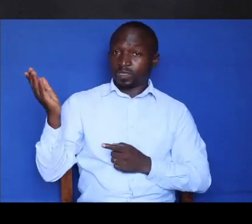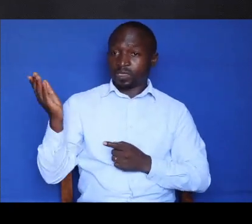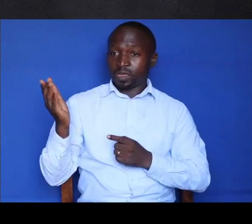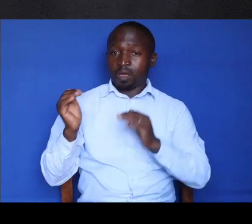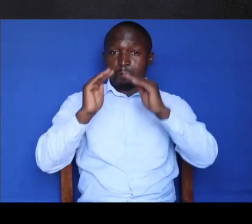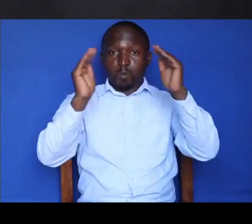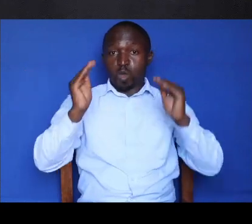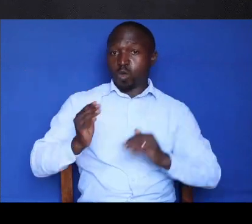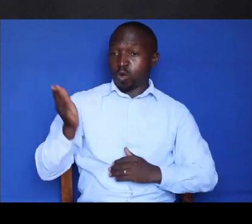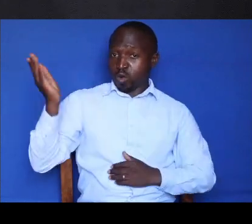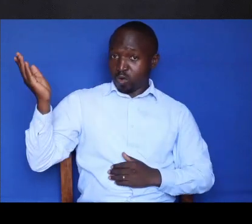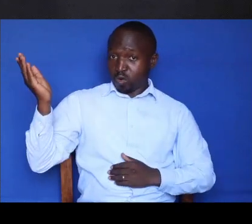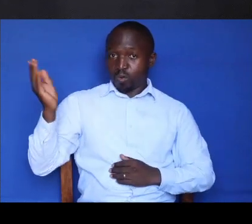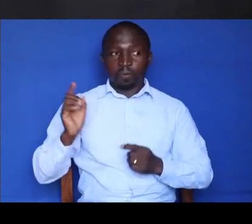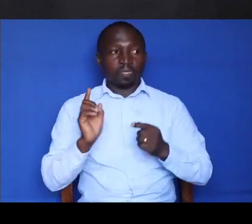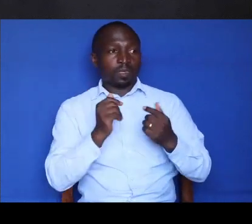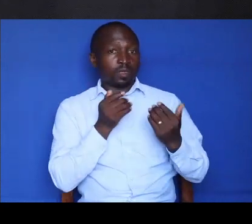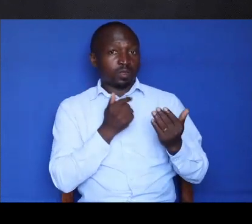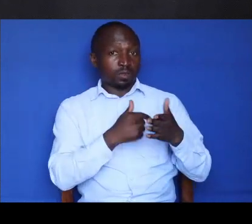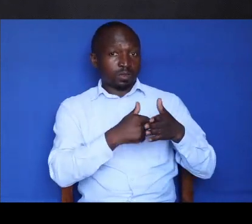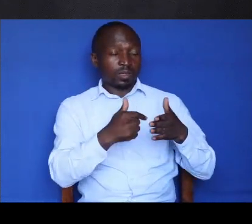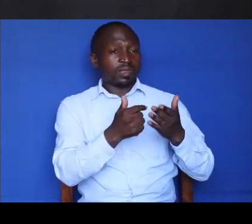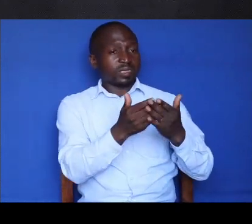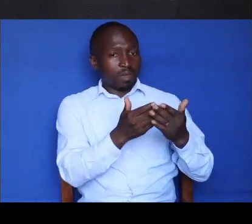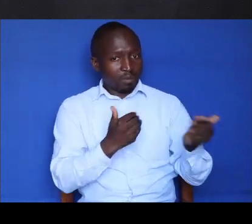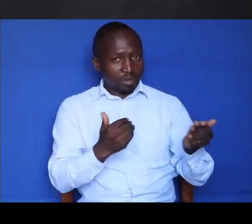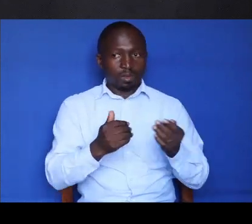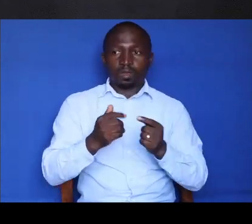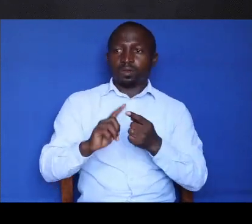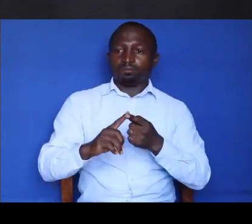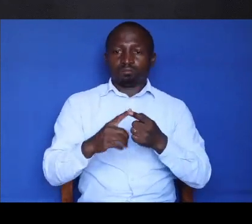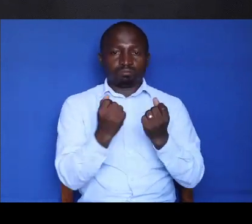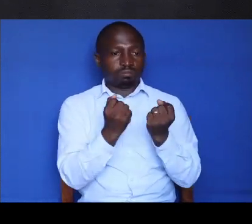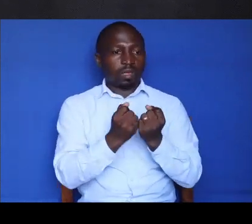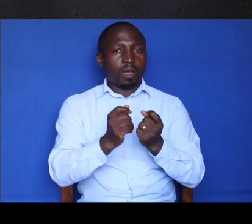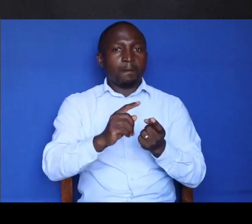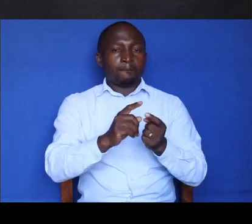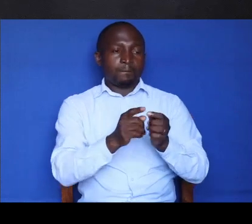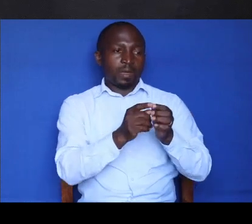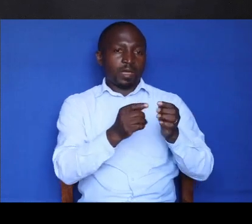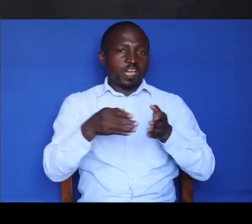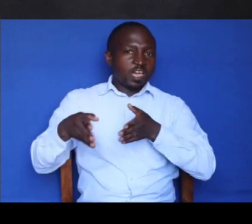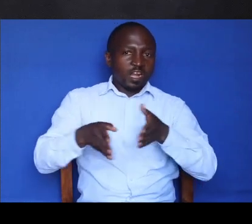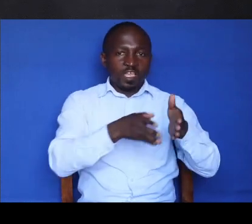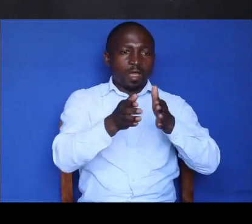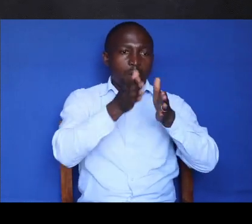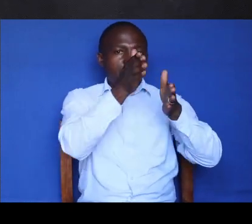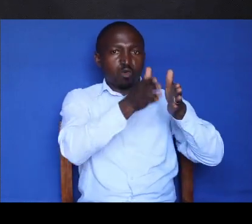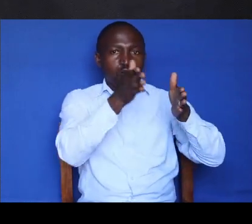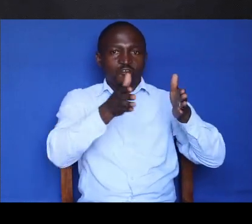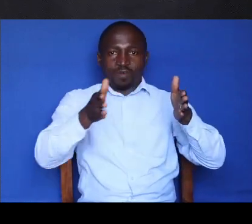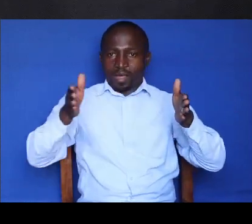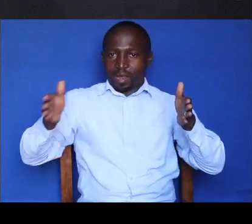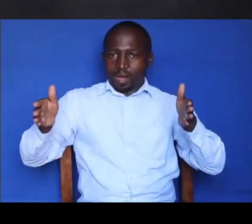features are what you considered to influence river profile. The occurrence of this feature,